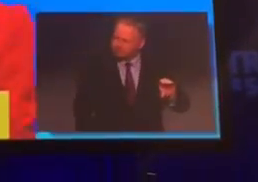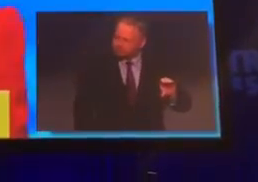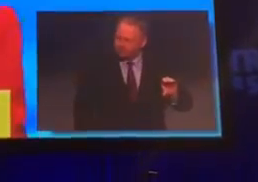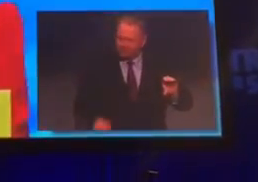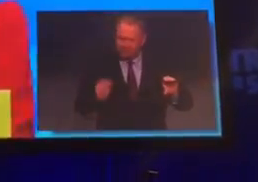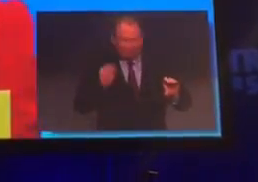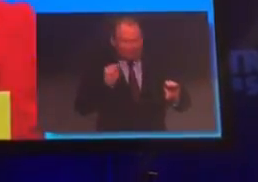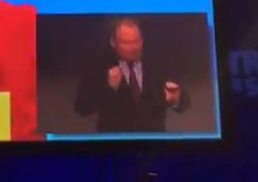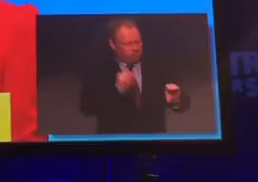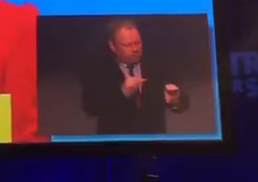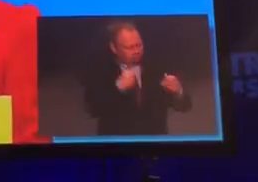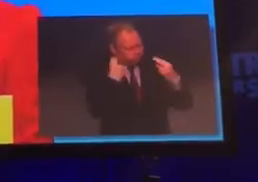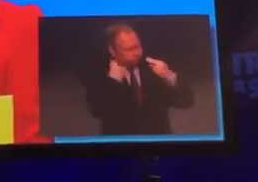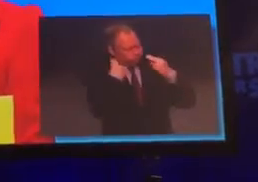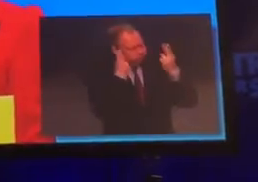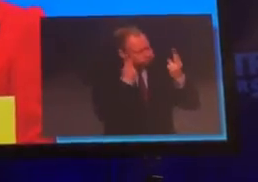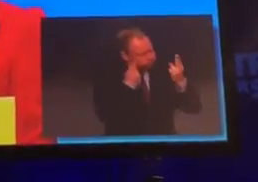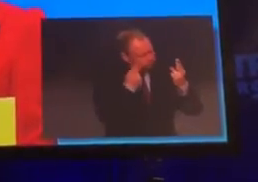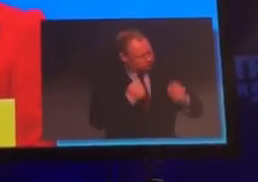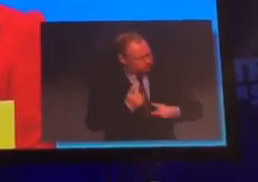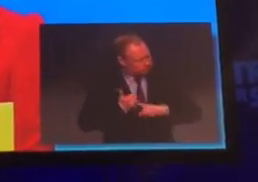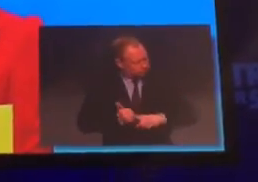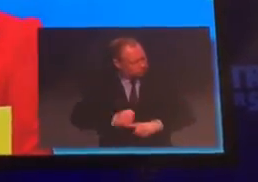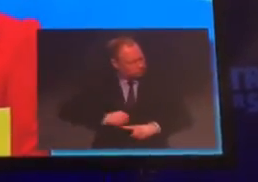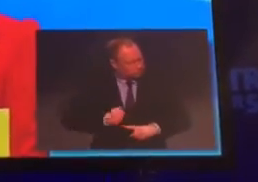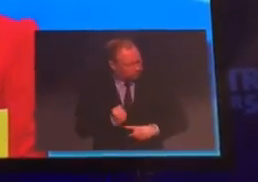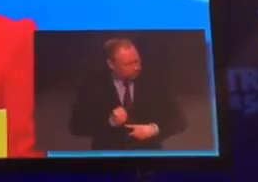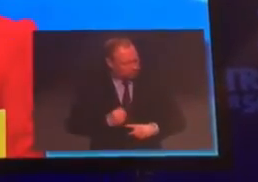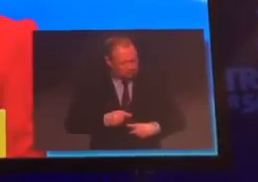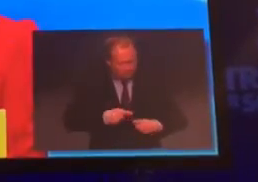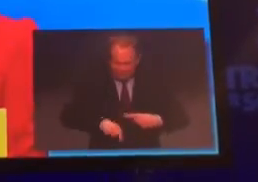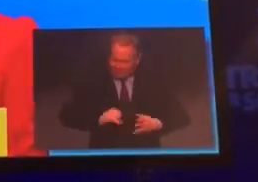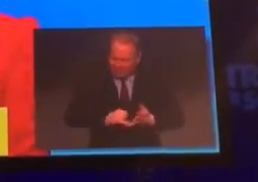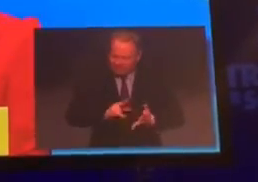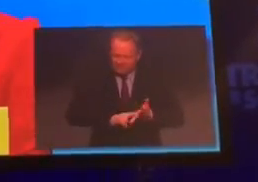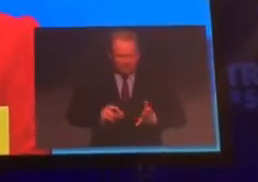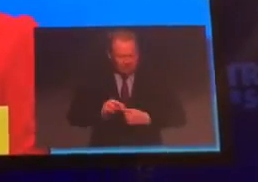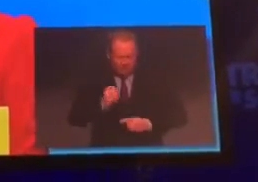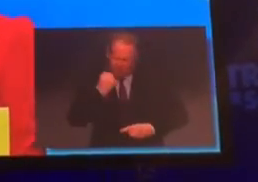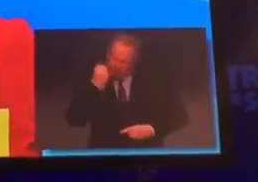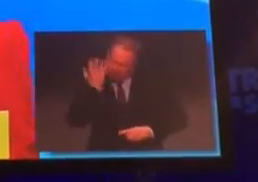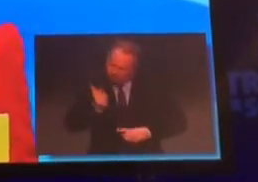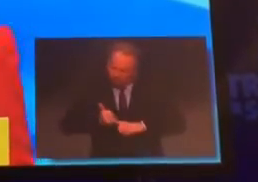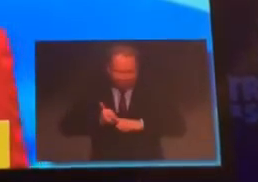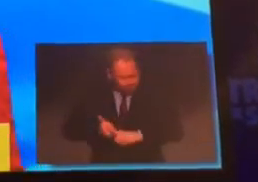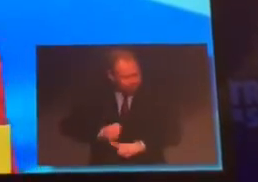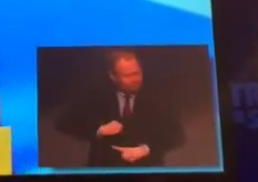That is standing up for Scotland, and it is what the SNP will always do.